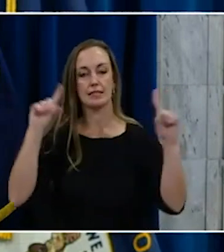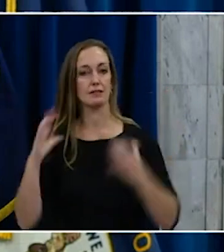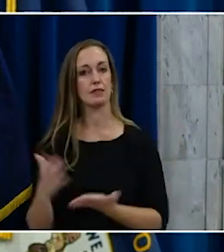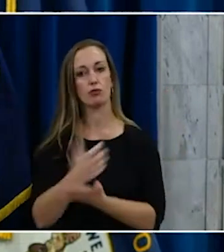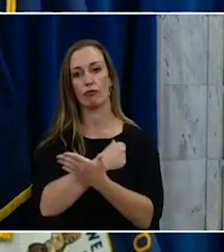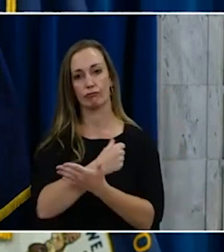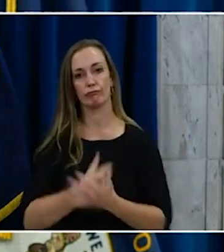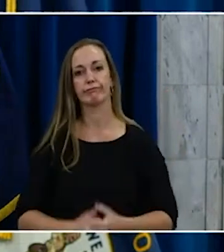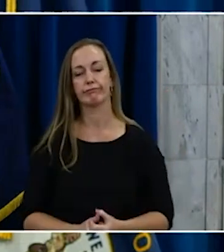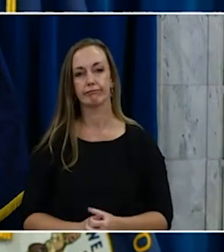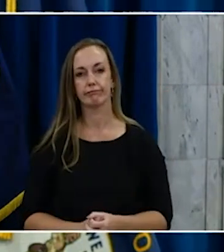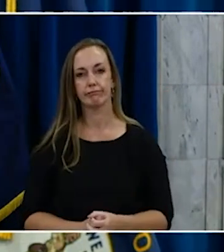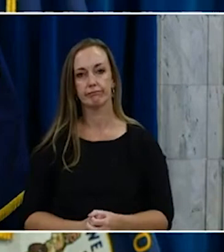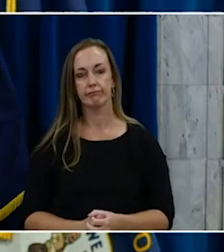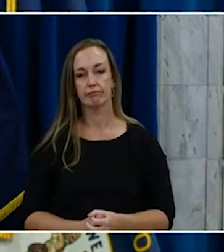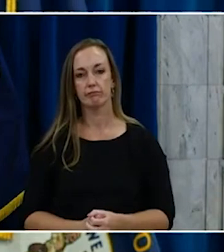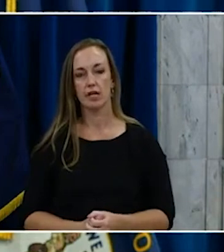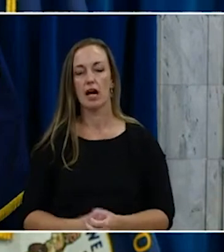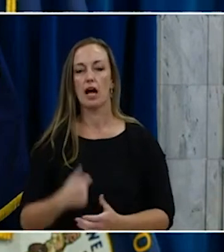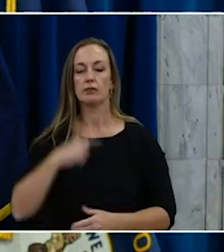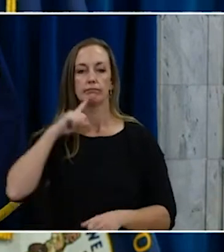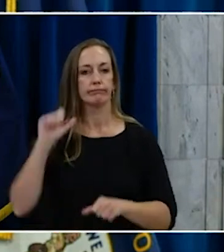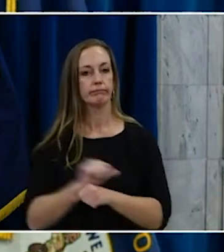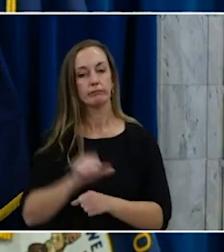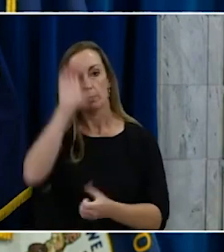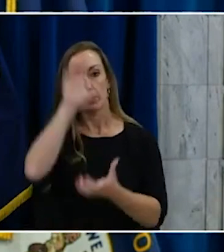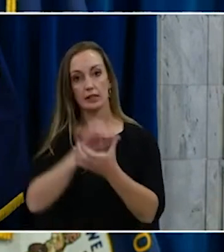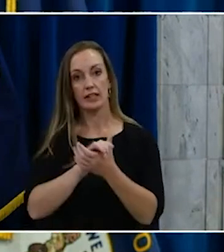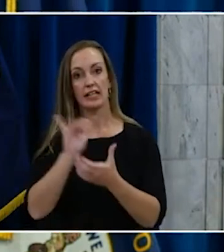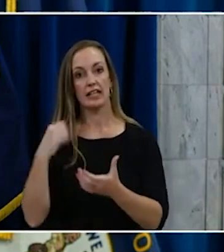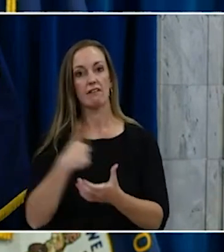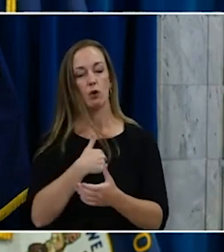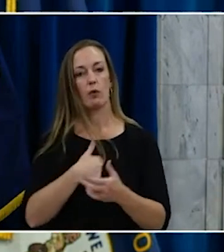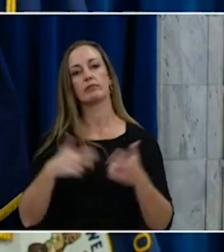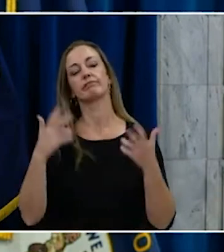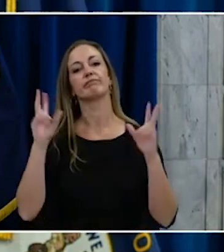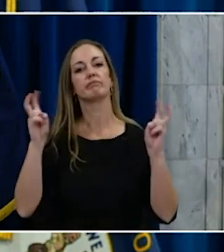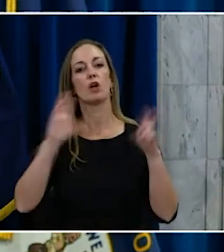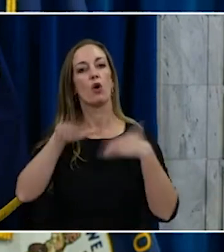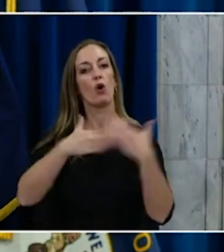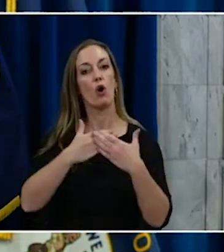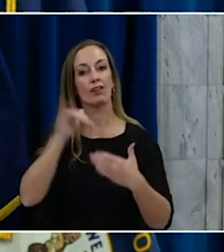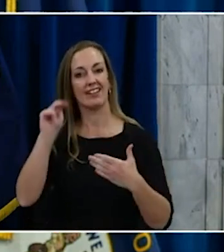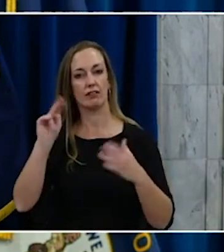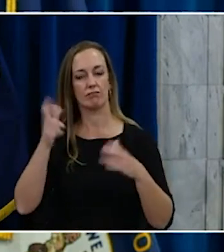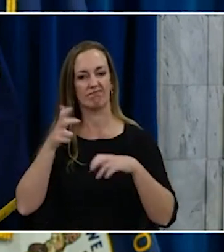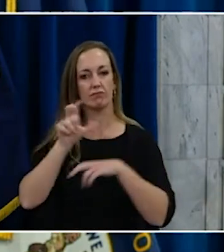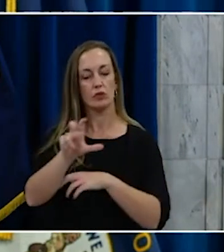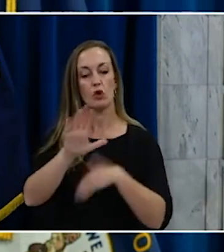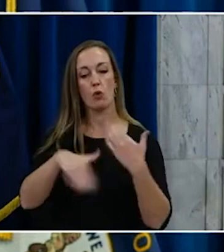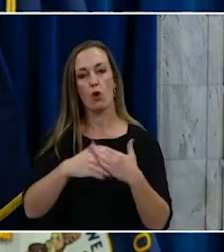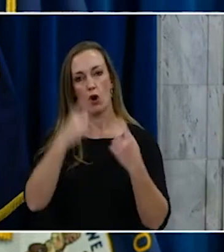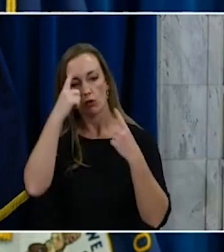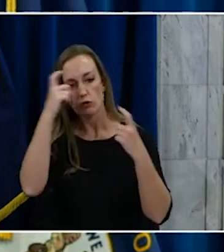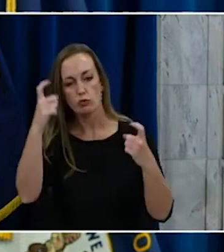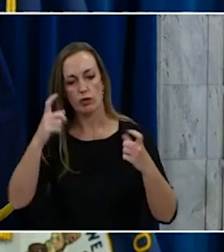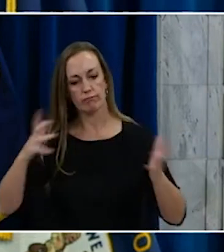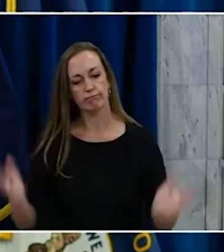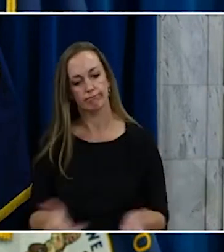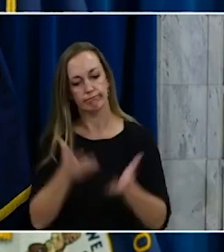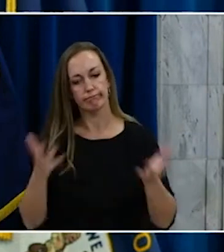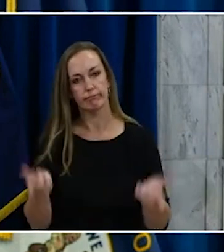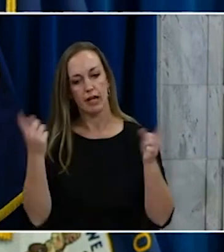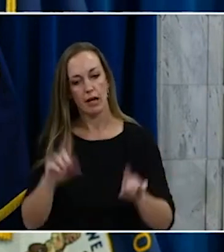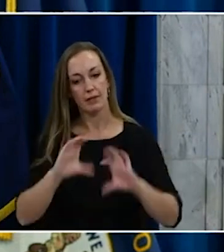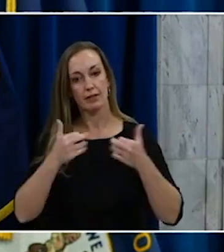deserve. I truly believe if we're all in, the dreams that are being cultivated in our classrooms